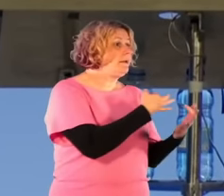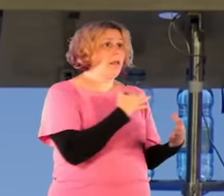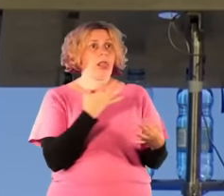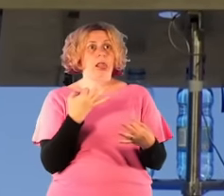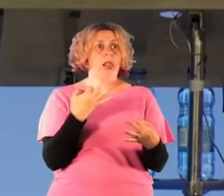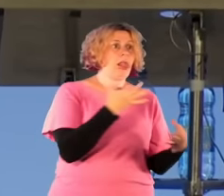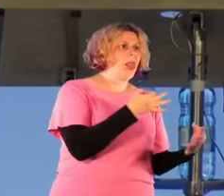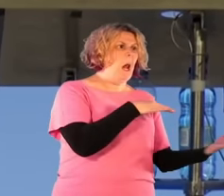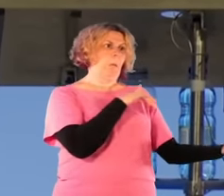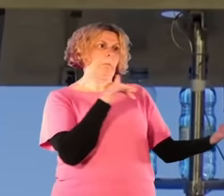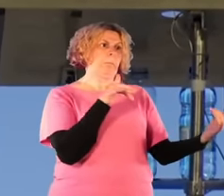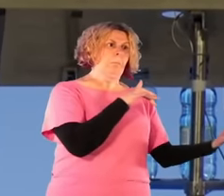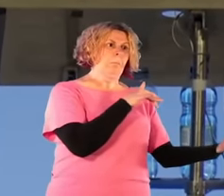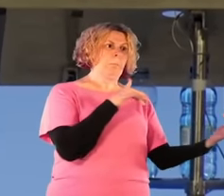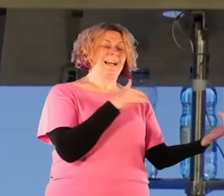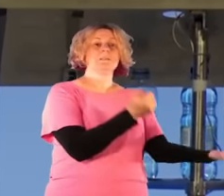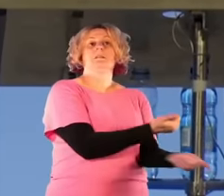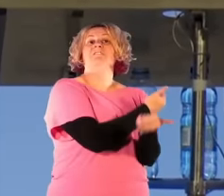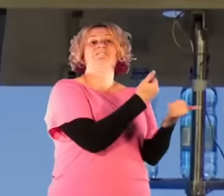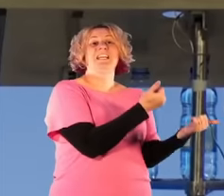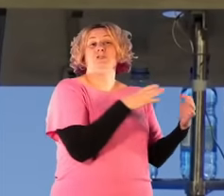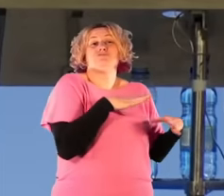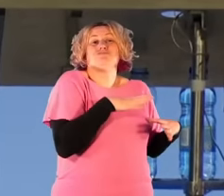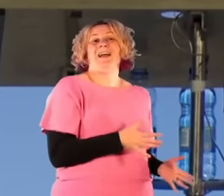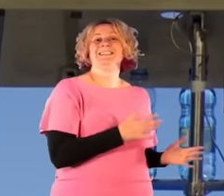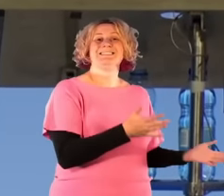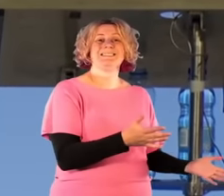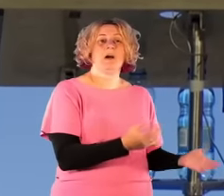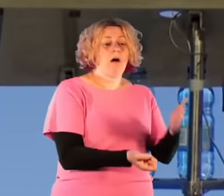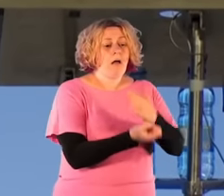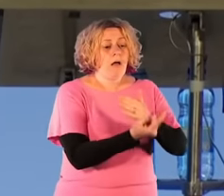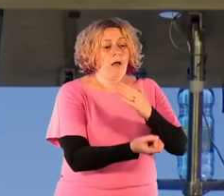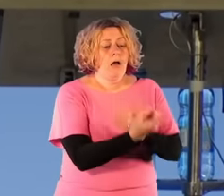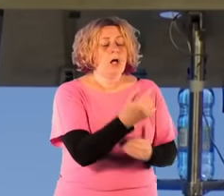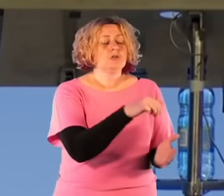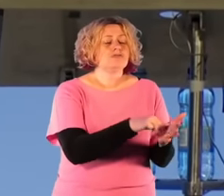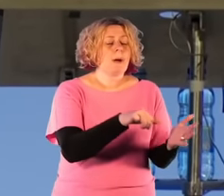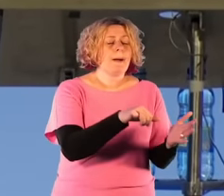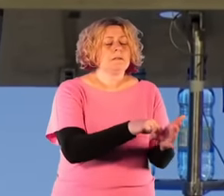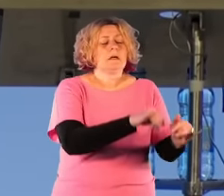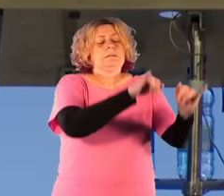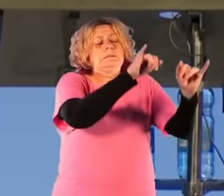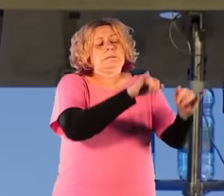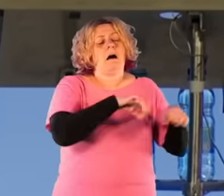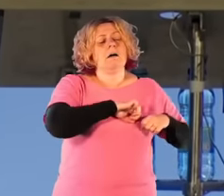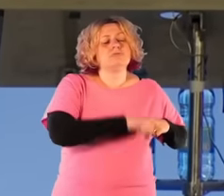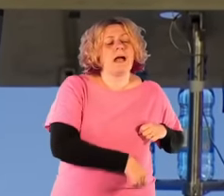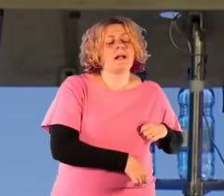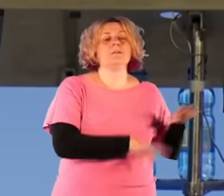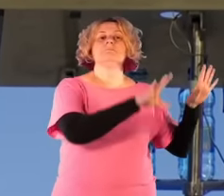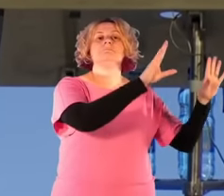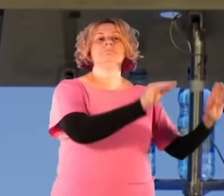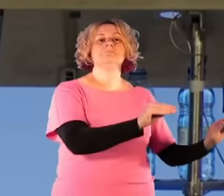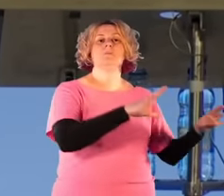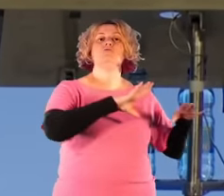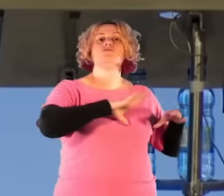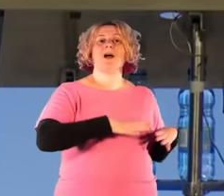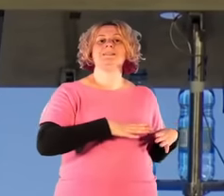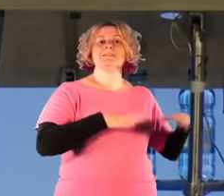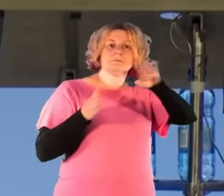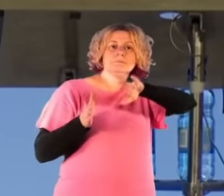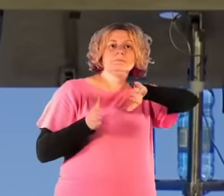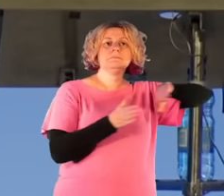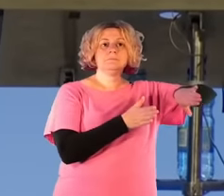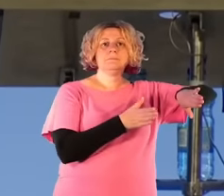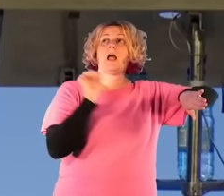there's rest from trials, and there's rest from troubles, and there's rest from heartache. You know, I've been a Christian now